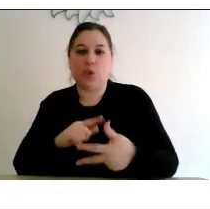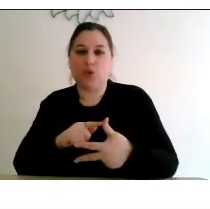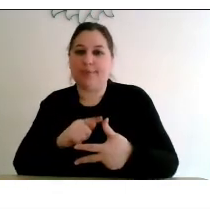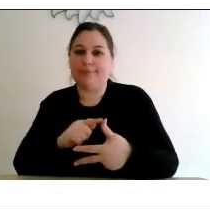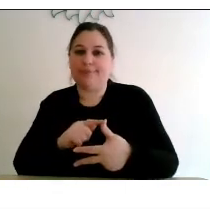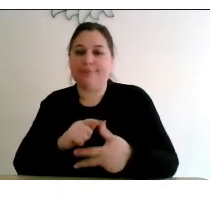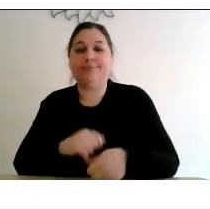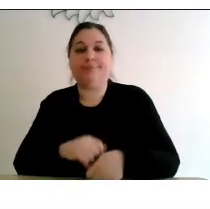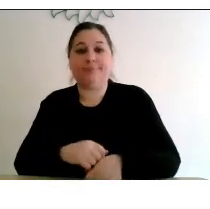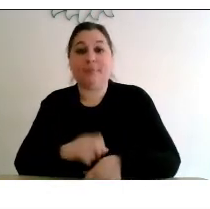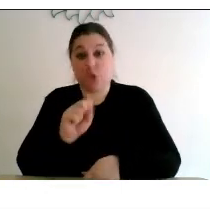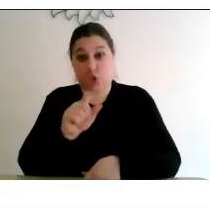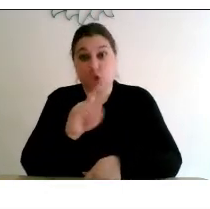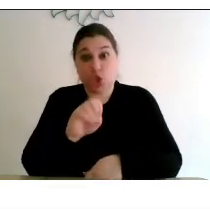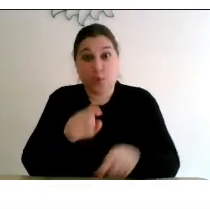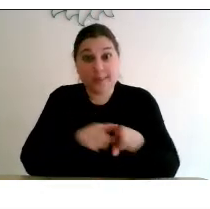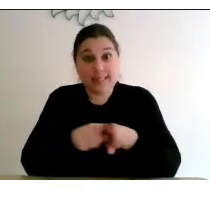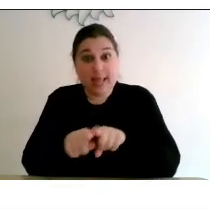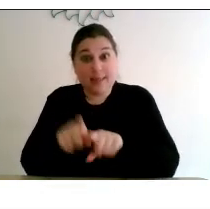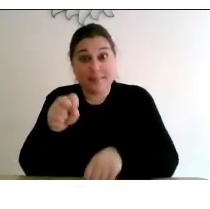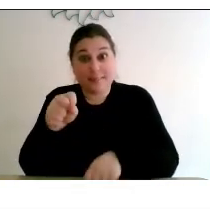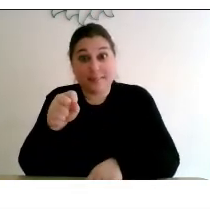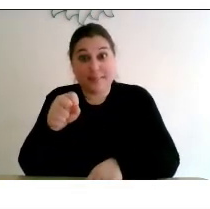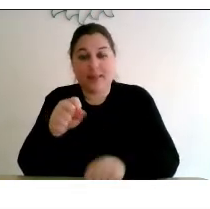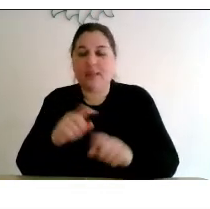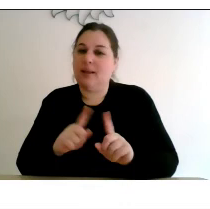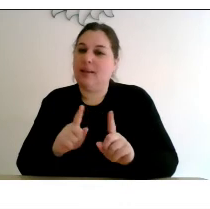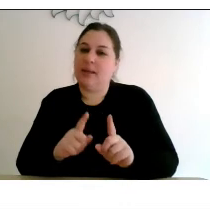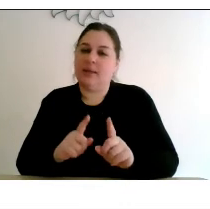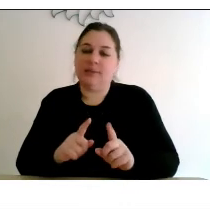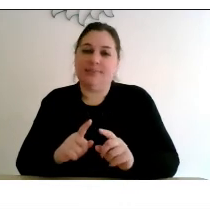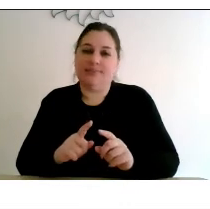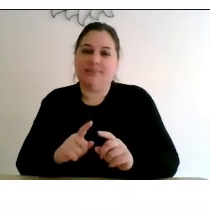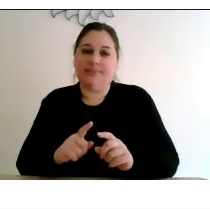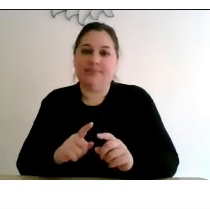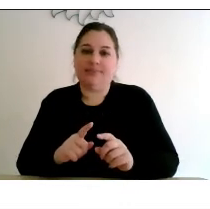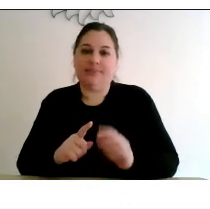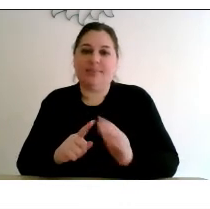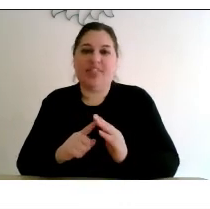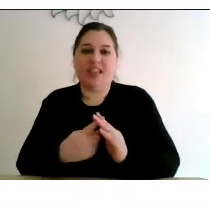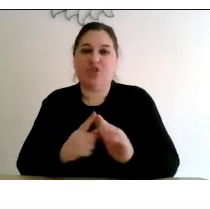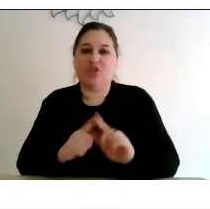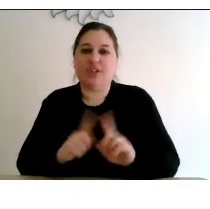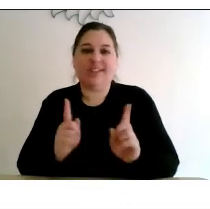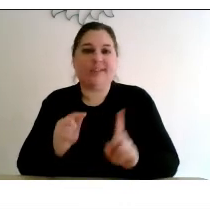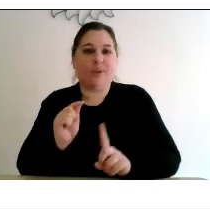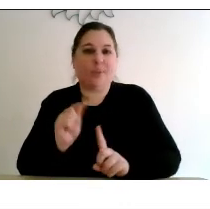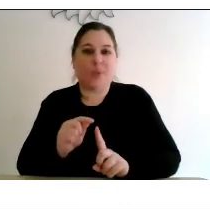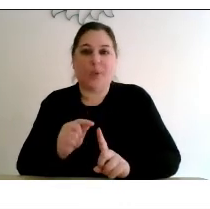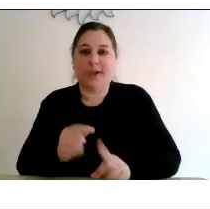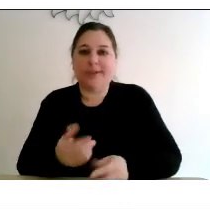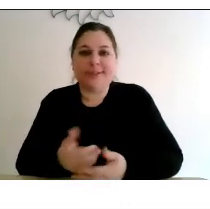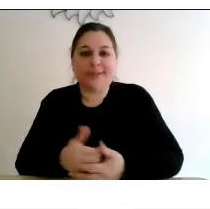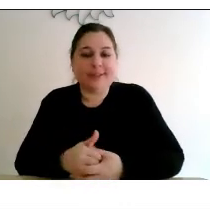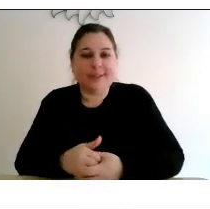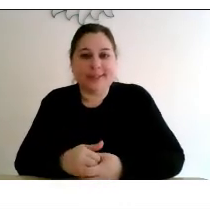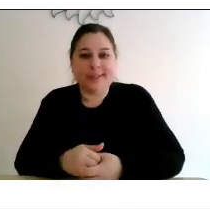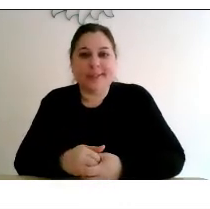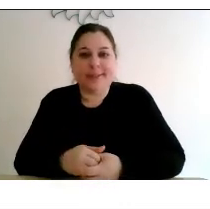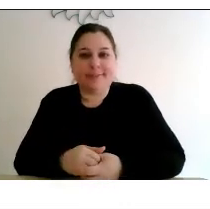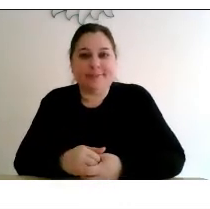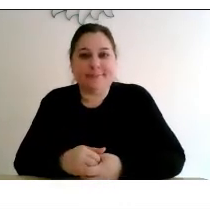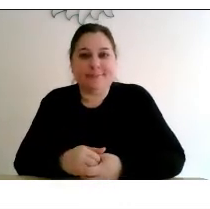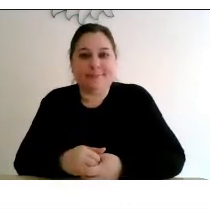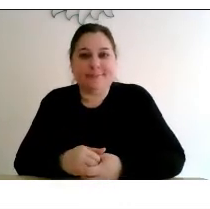They have the same slope, but they start off at different points